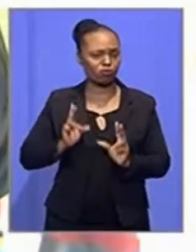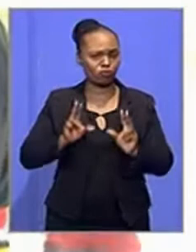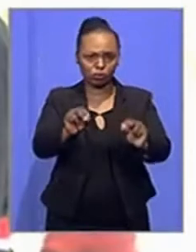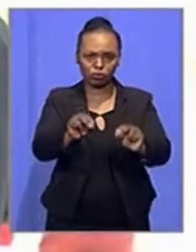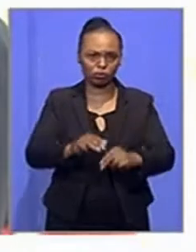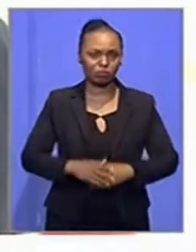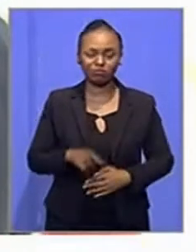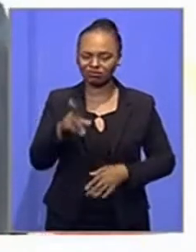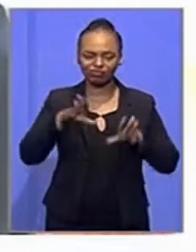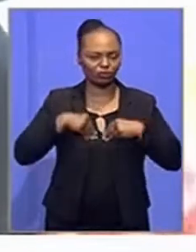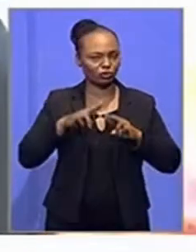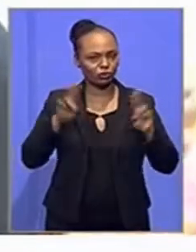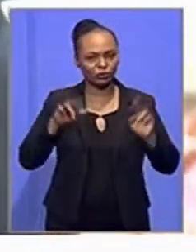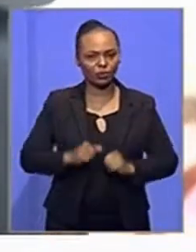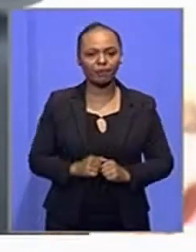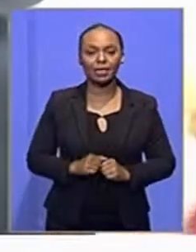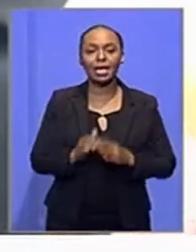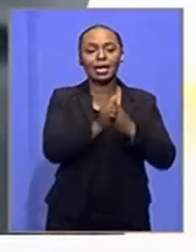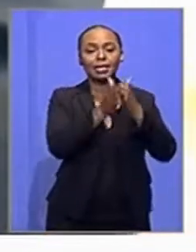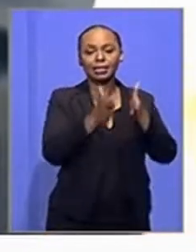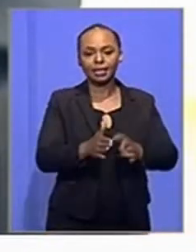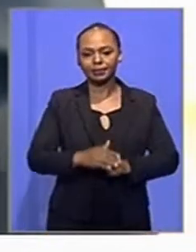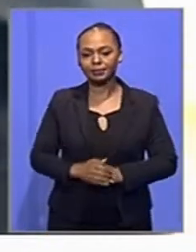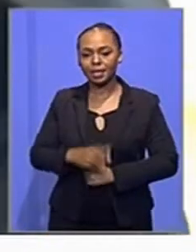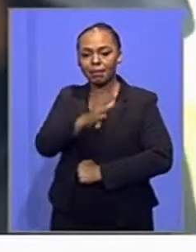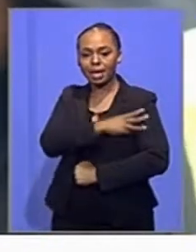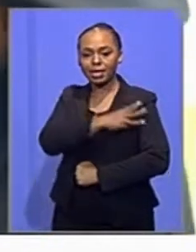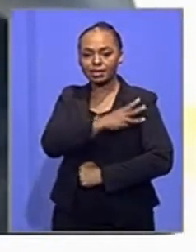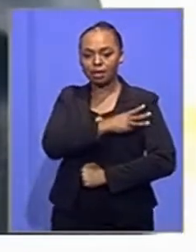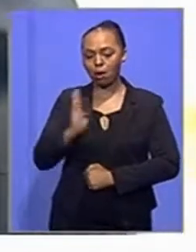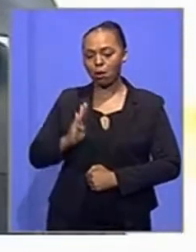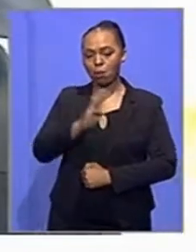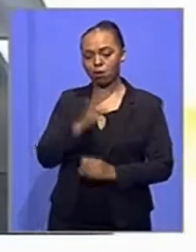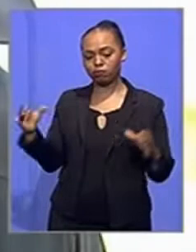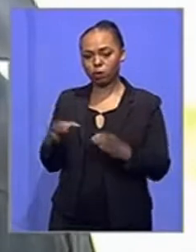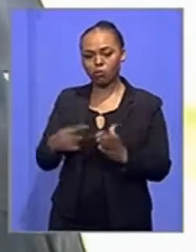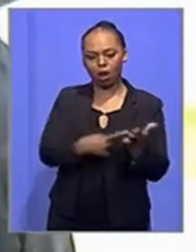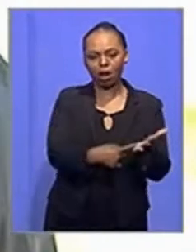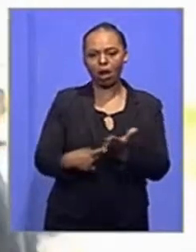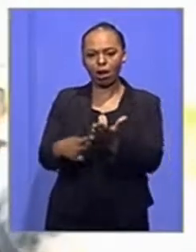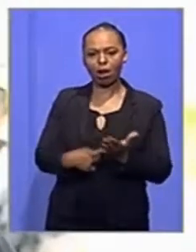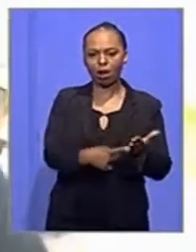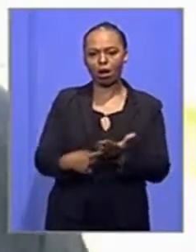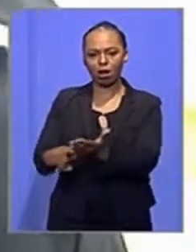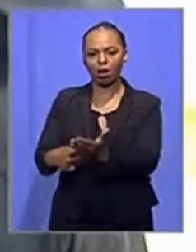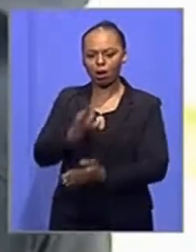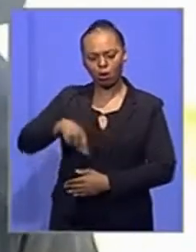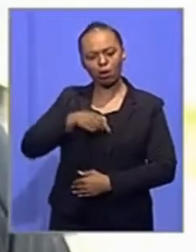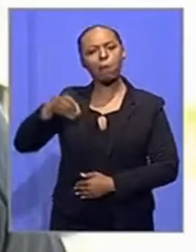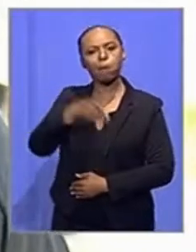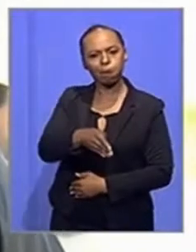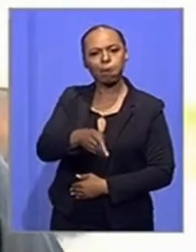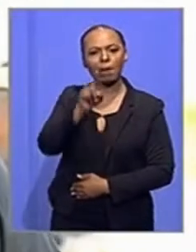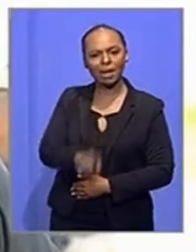leaders and the management and the board and all stakeholders are discussing, we must be here.